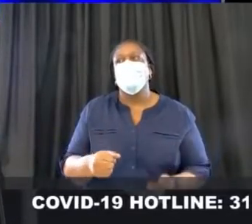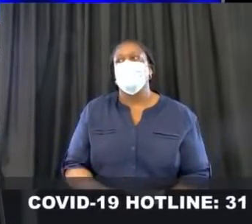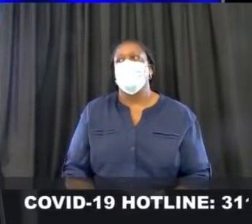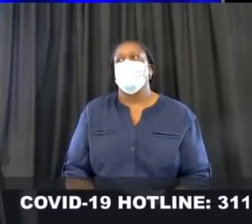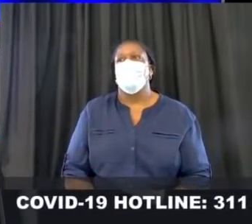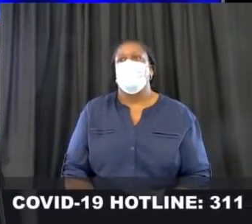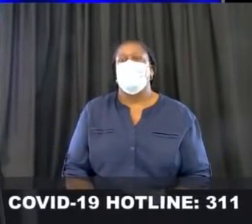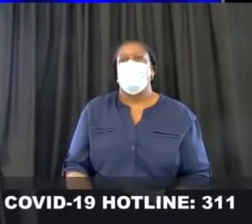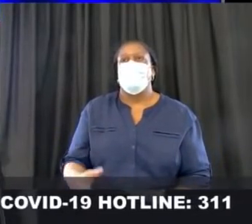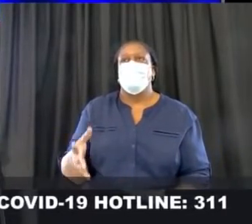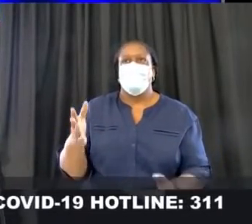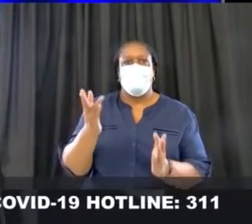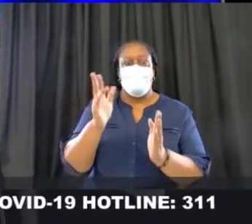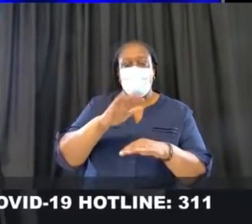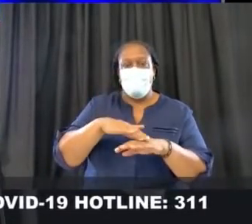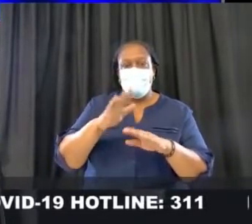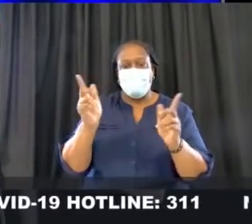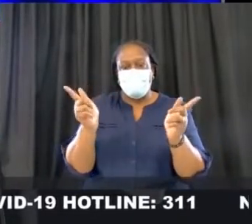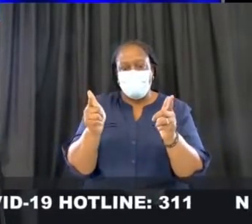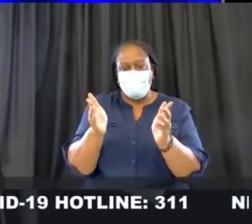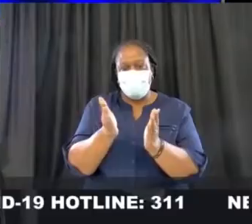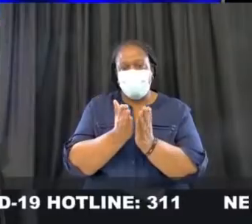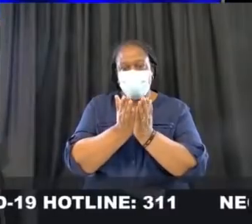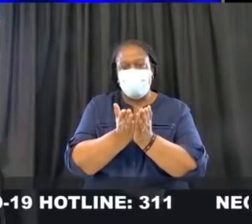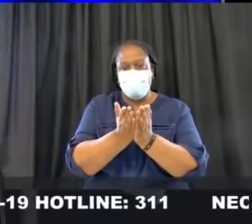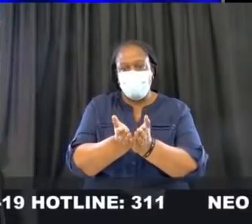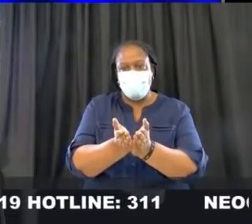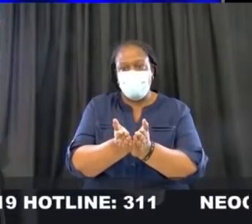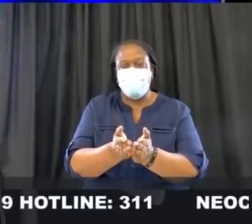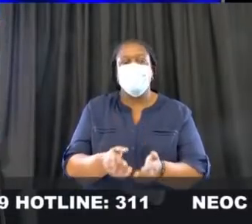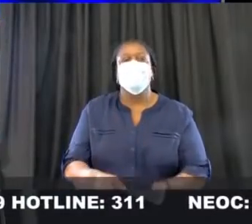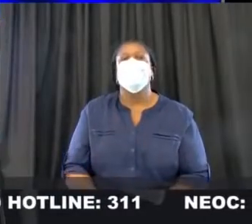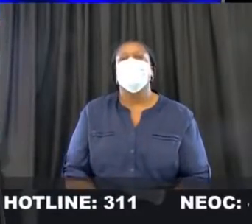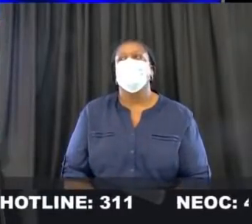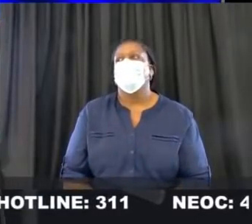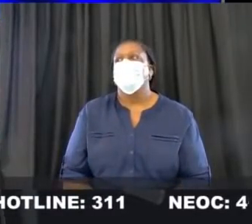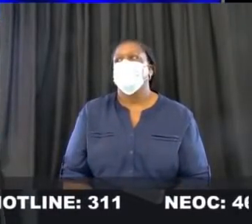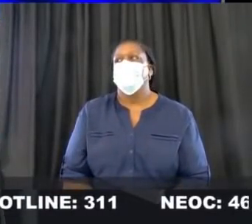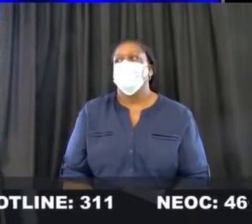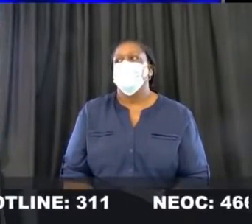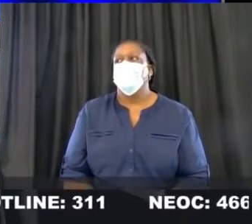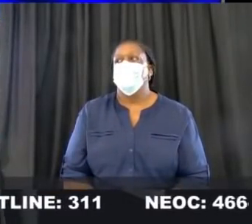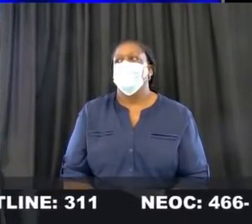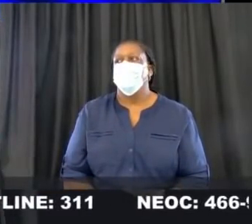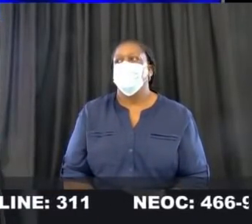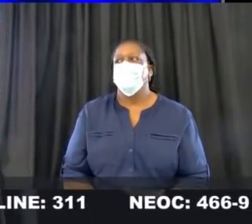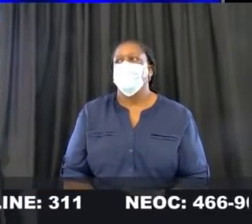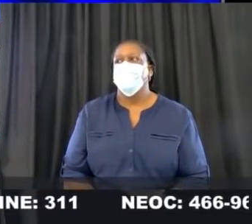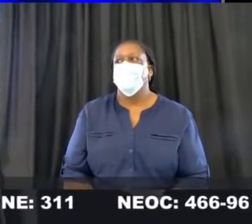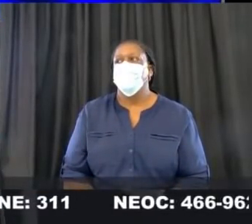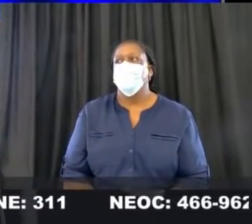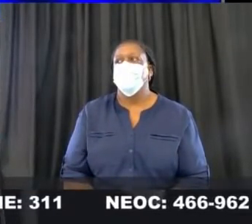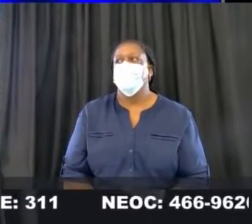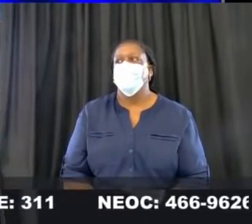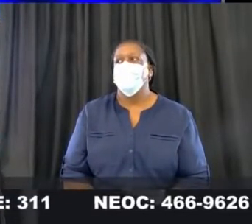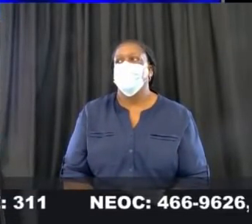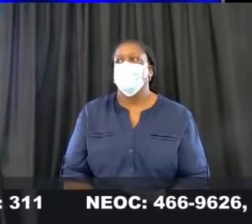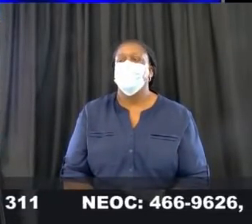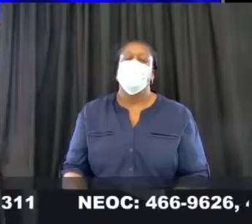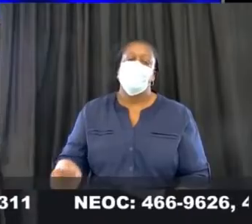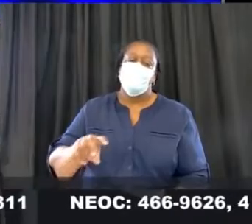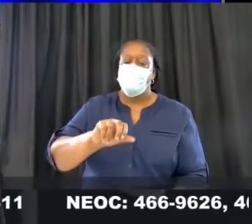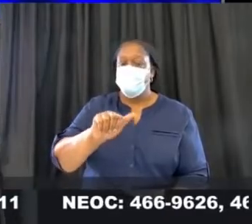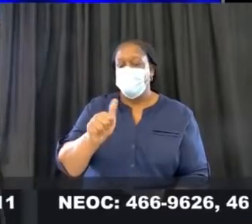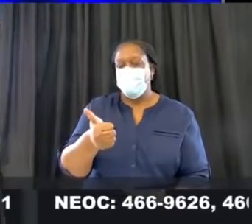a catamaran cruise that will also go to Nevis. Equally so, there will be a number of other tours